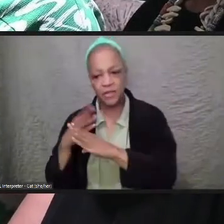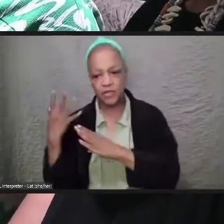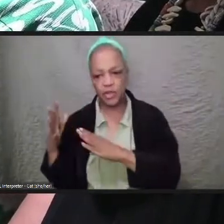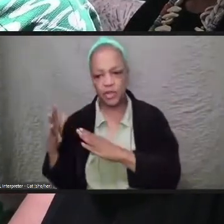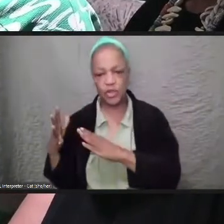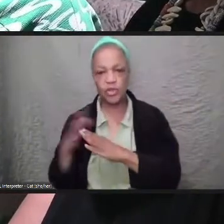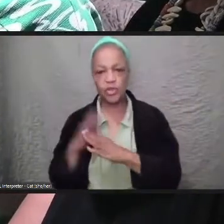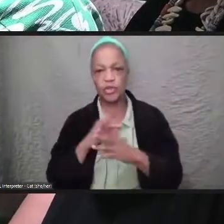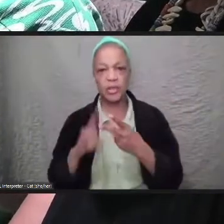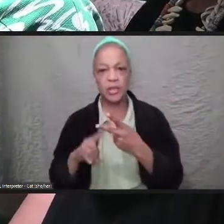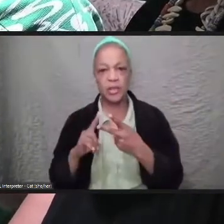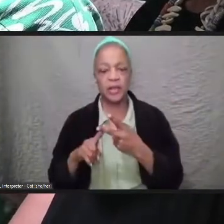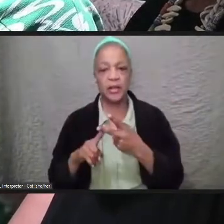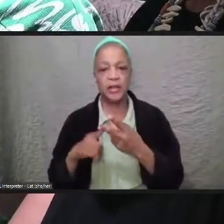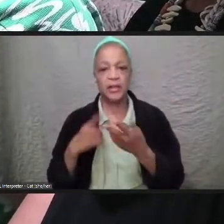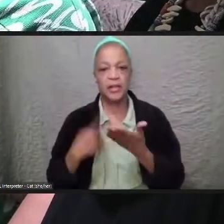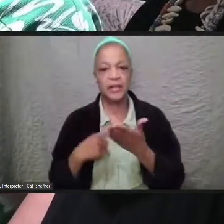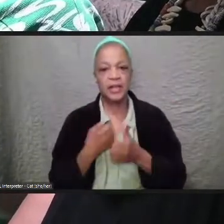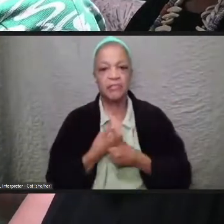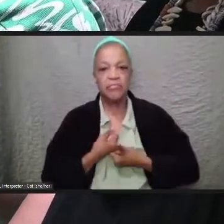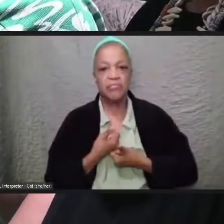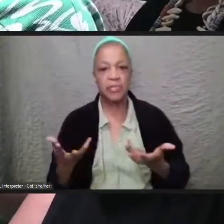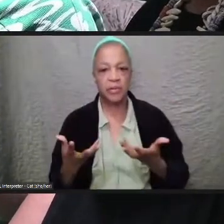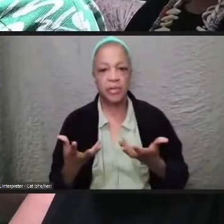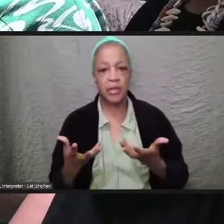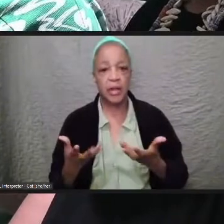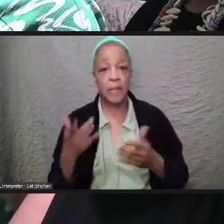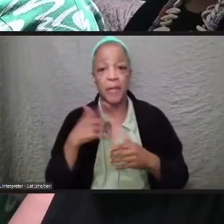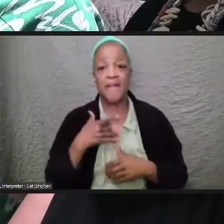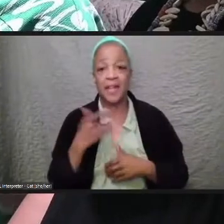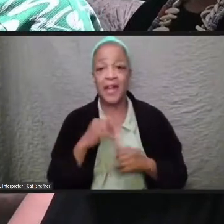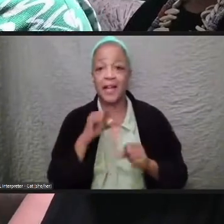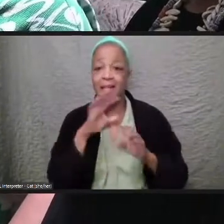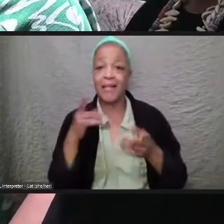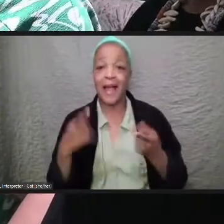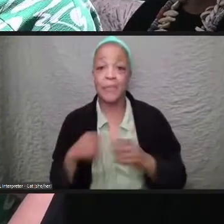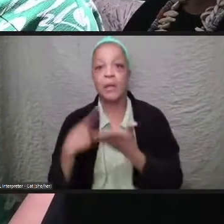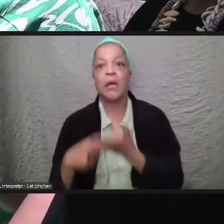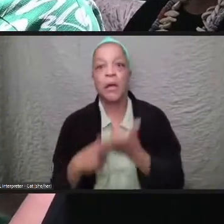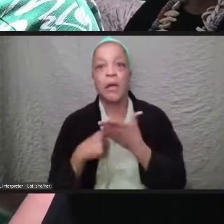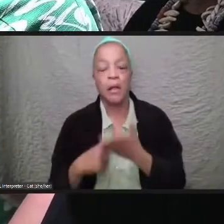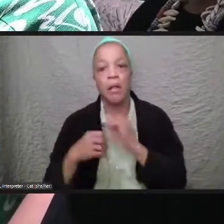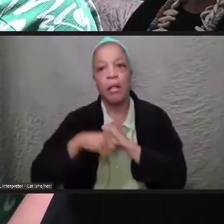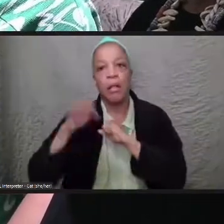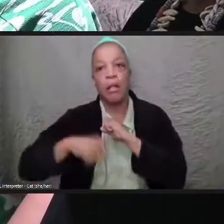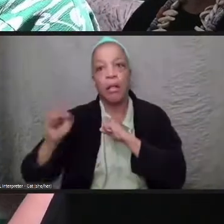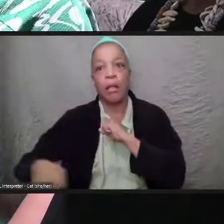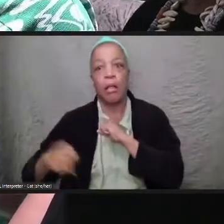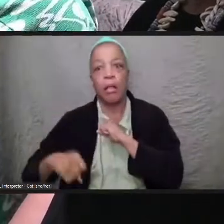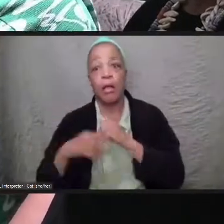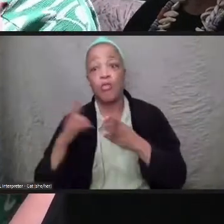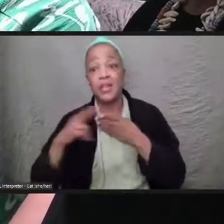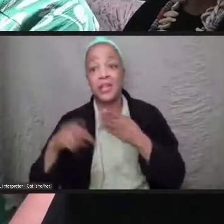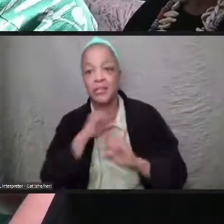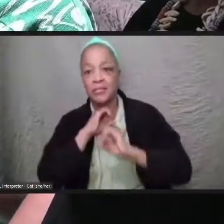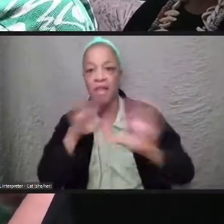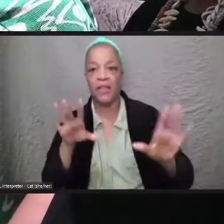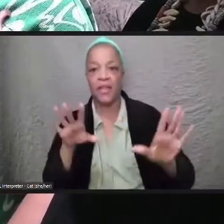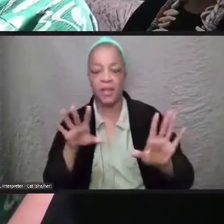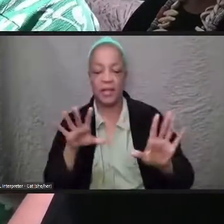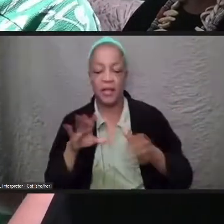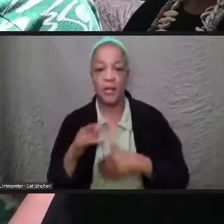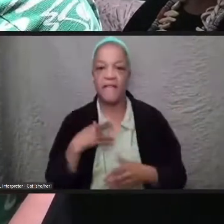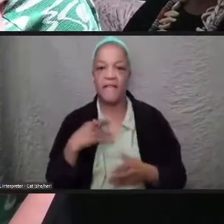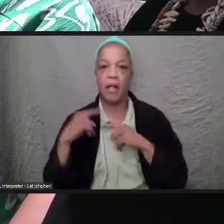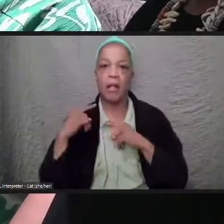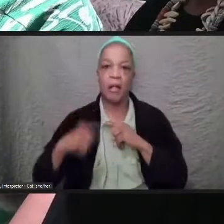tired about being in these conversations because we feel like nothing comes out of it. We talked about how it feels like we just keep